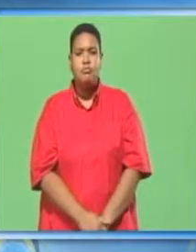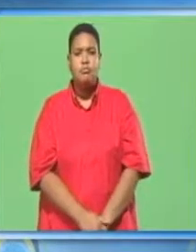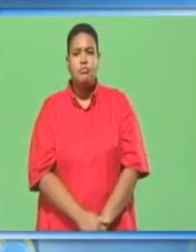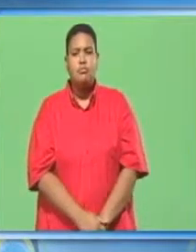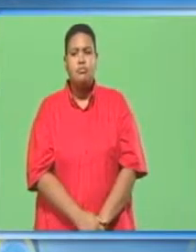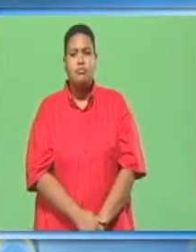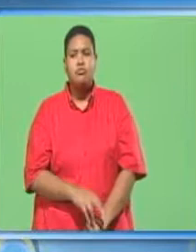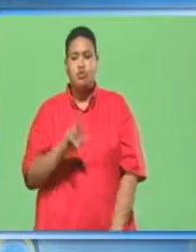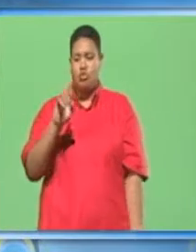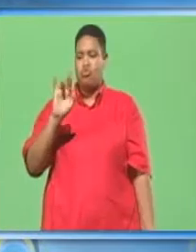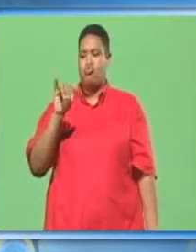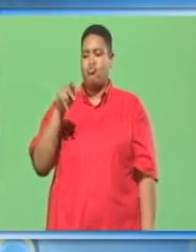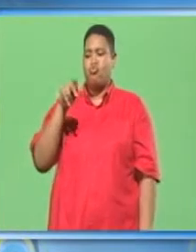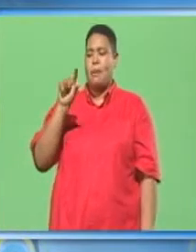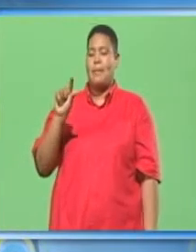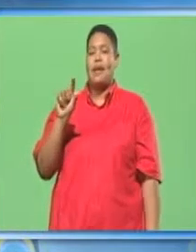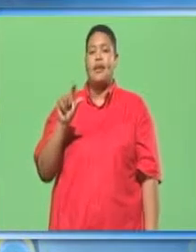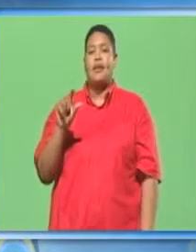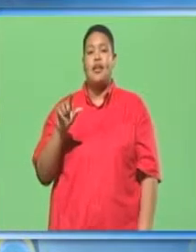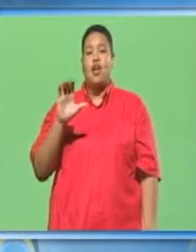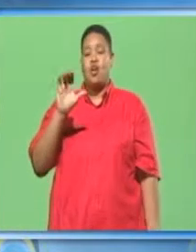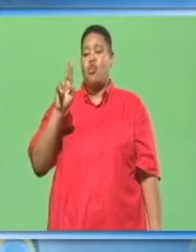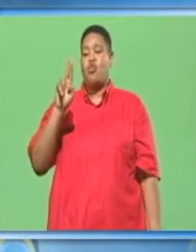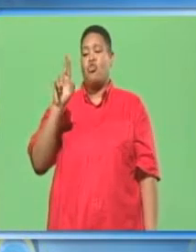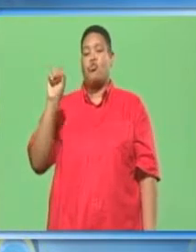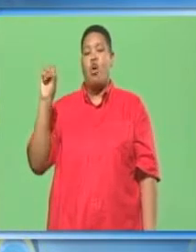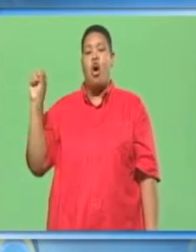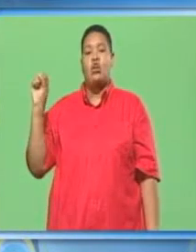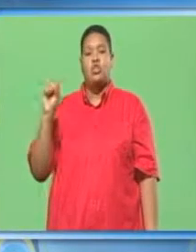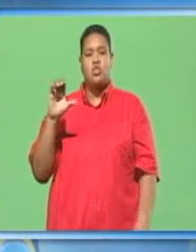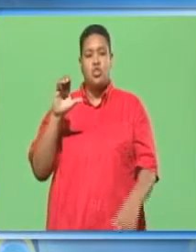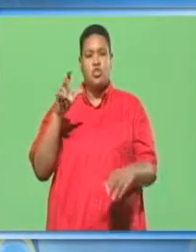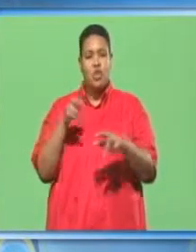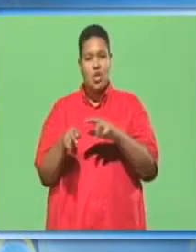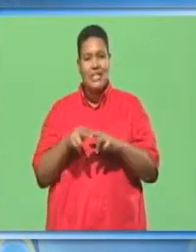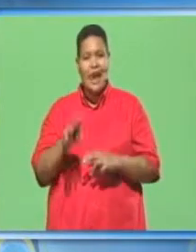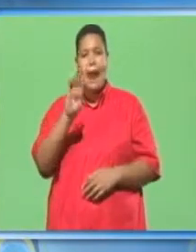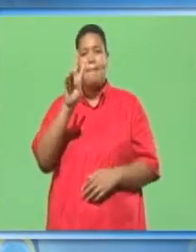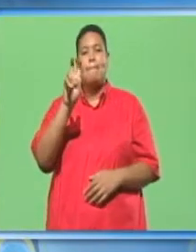Ripping, cross-cutting, and bevel cuts.